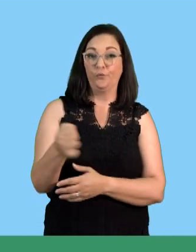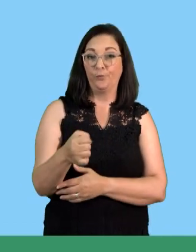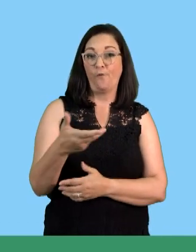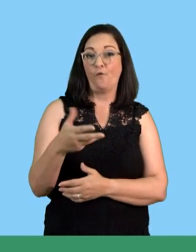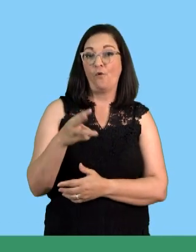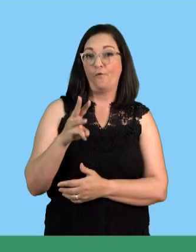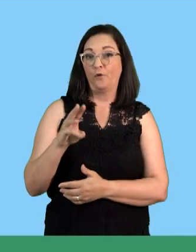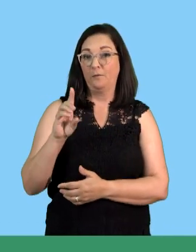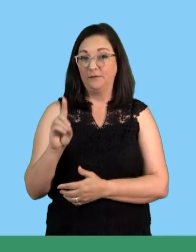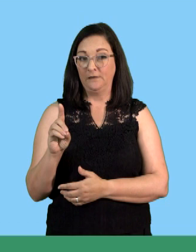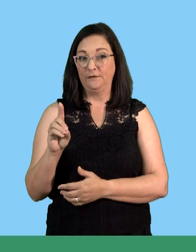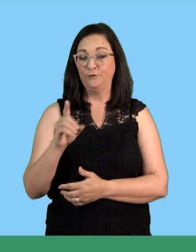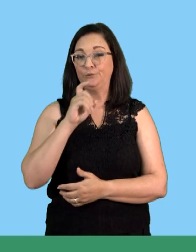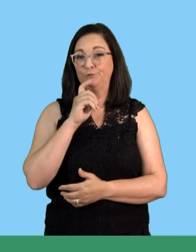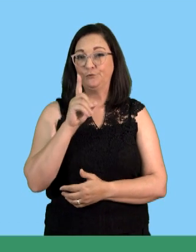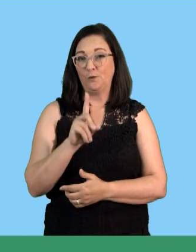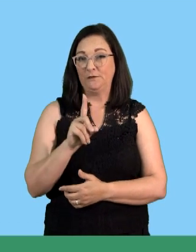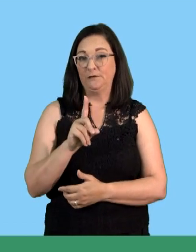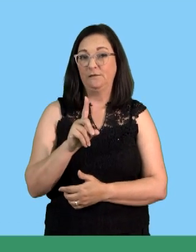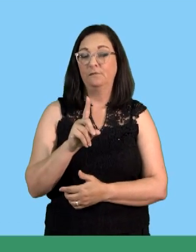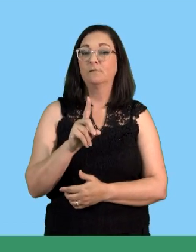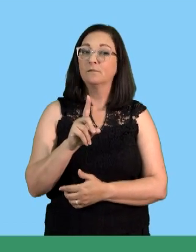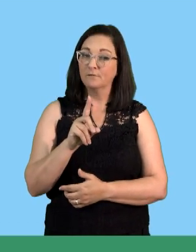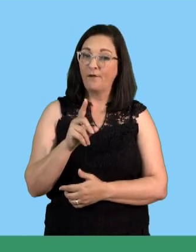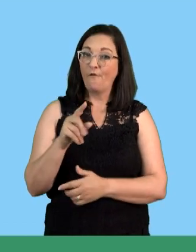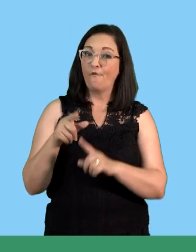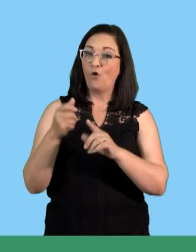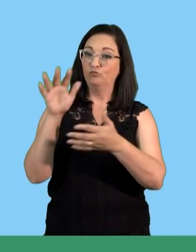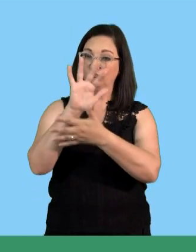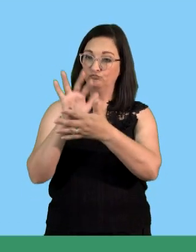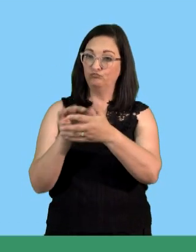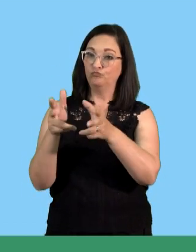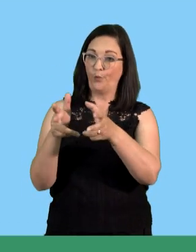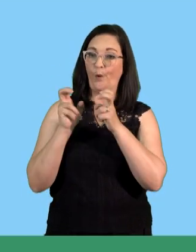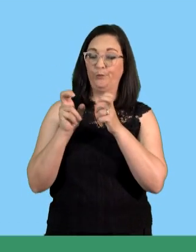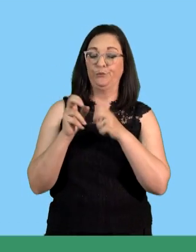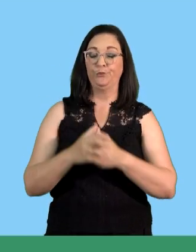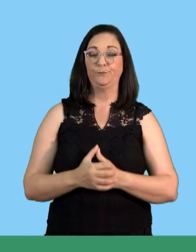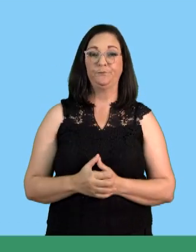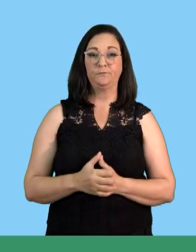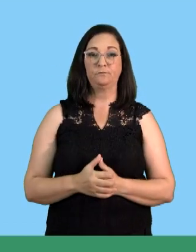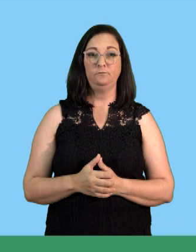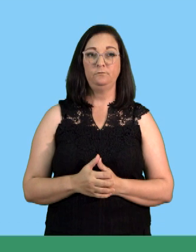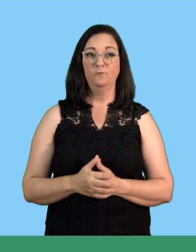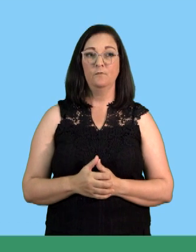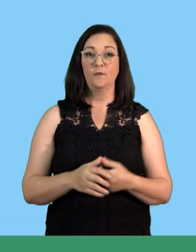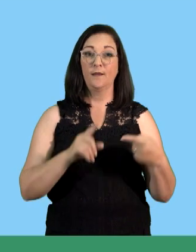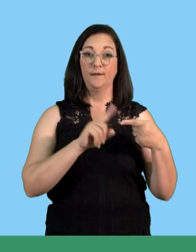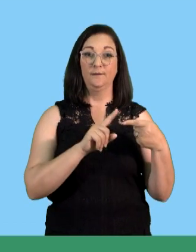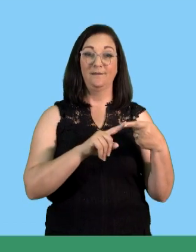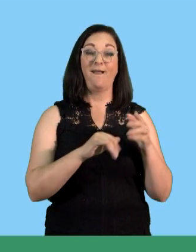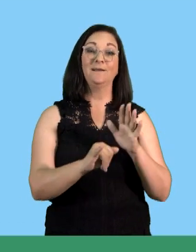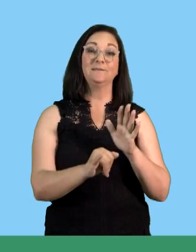by Wilbur Clothing Designers. Motivate your answer by quoting from the scenario. Right, so the first question